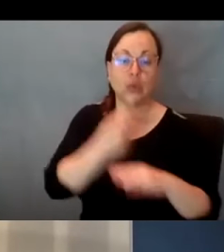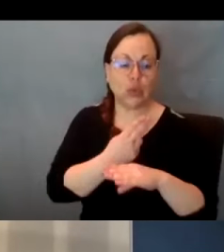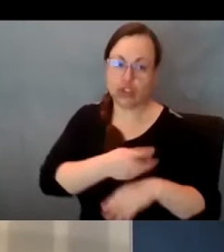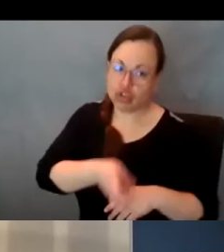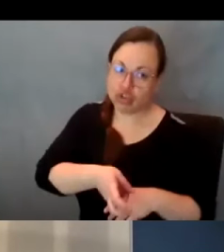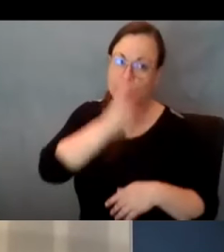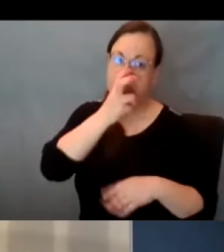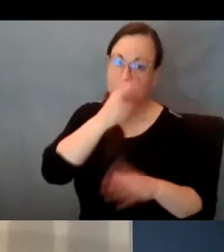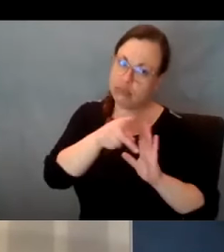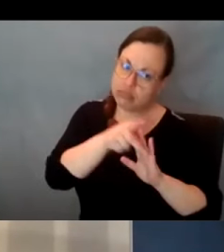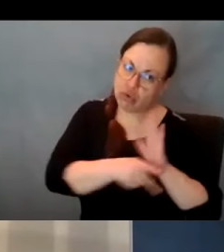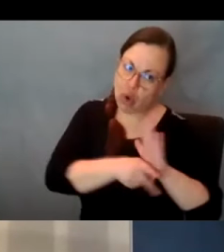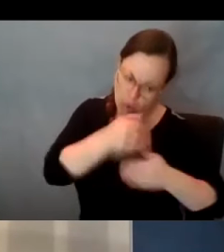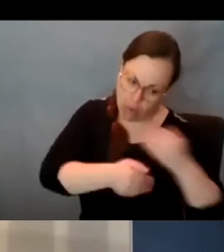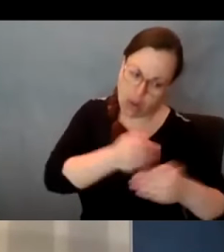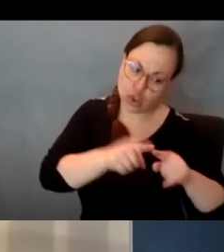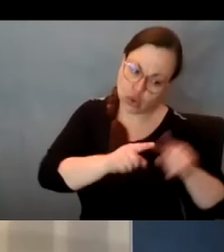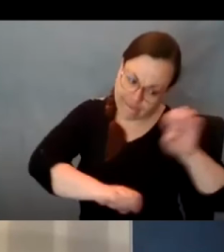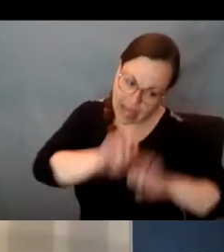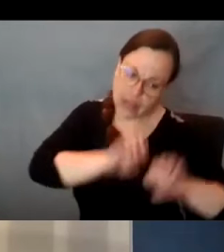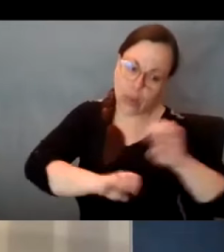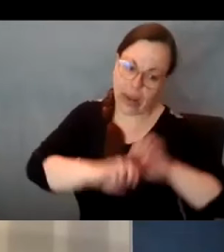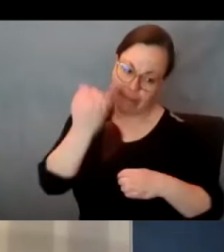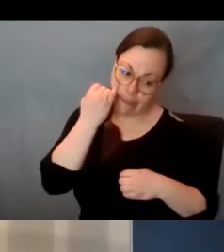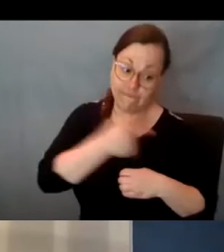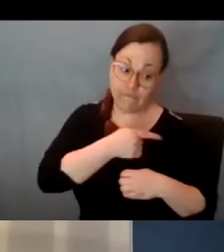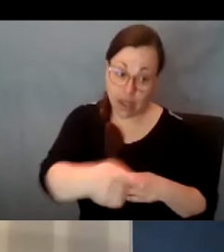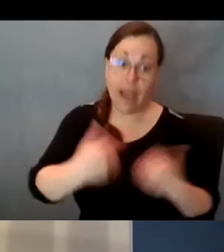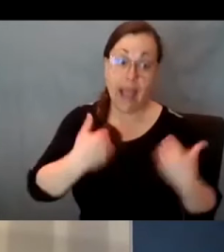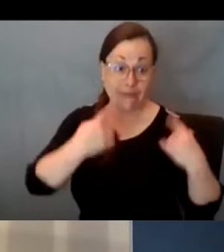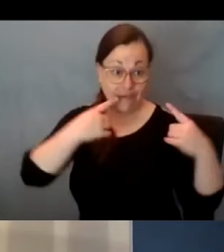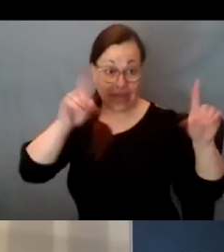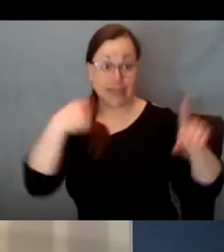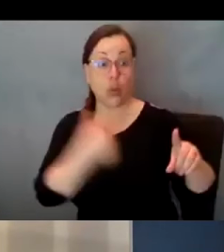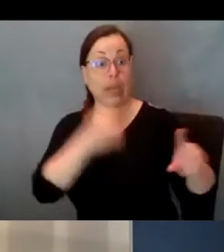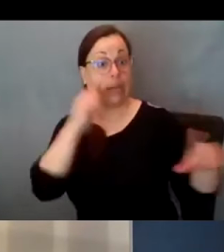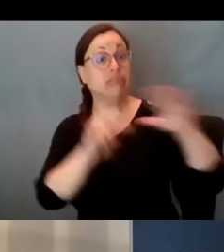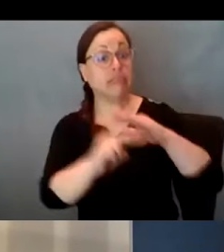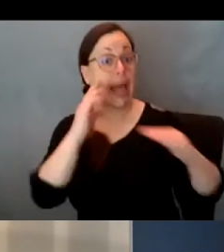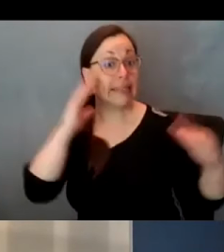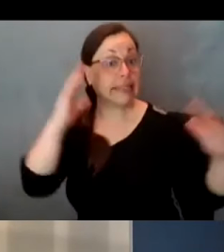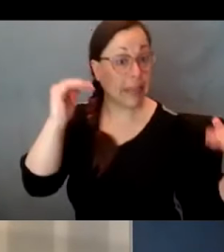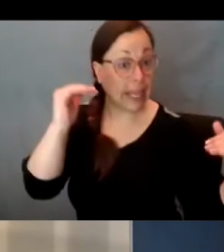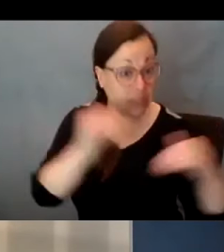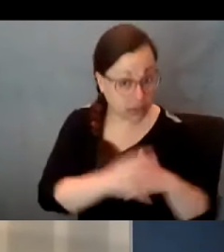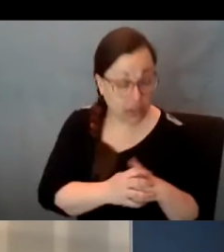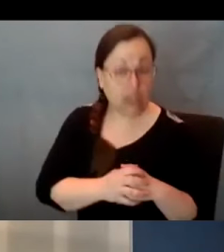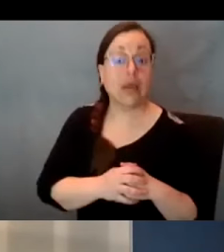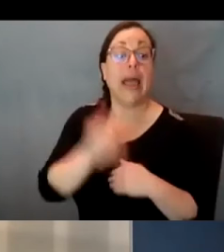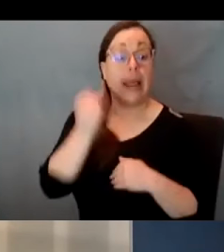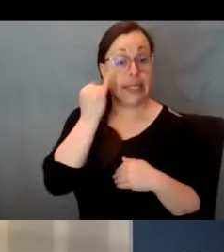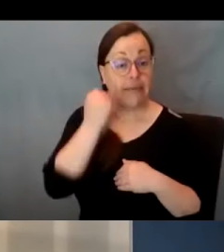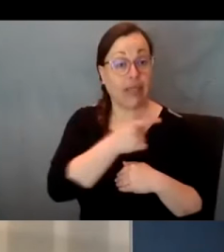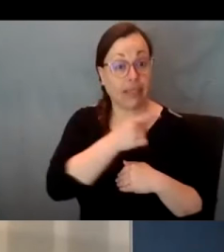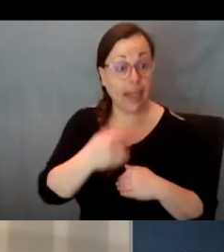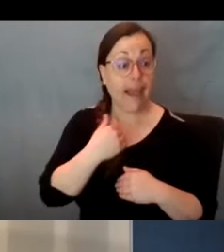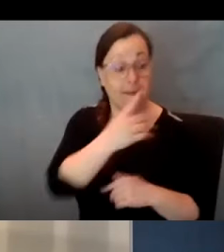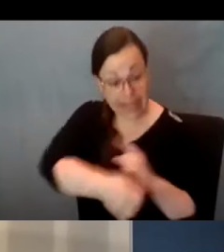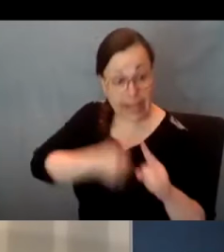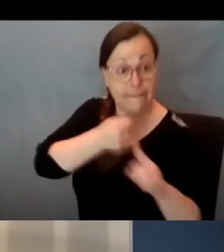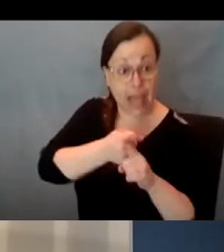protocols to evaluate whether or not they have the effect that we anticipate and whether or not they have the impact on the